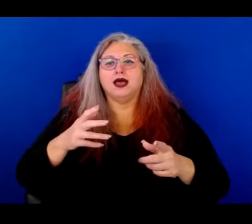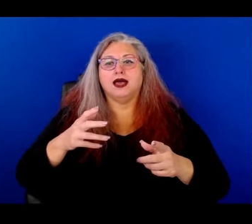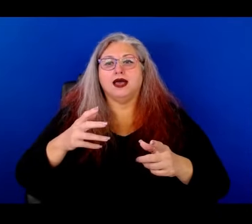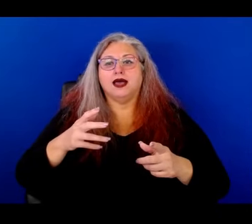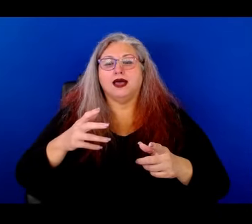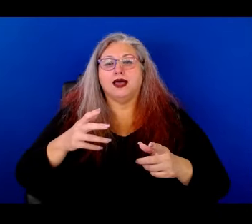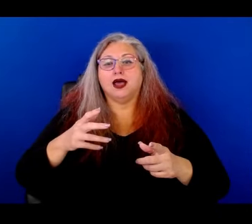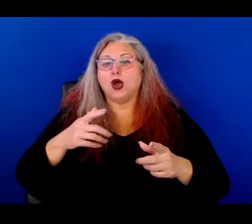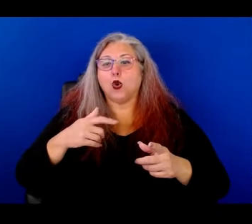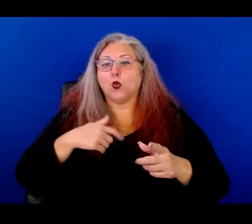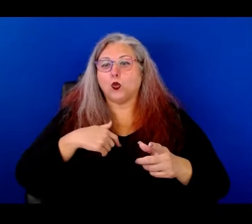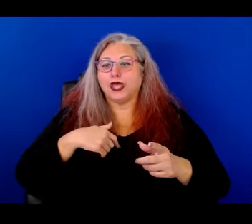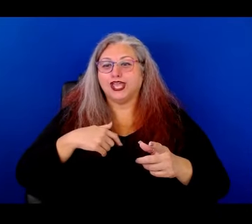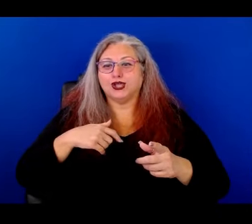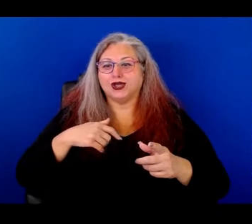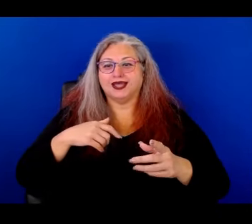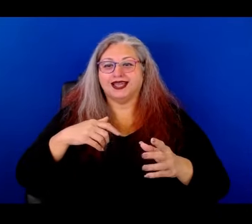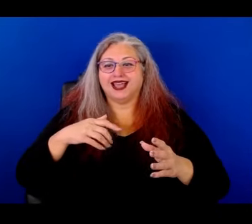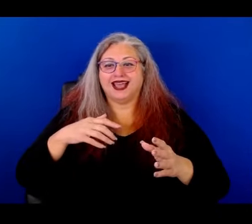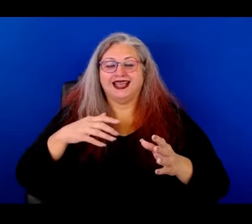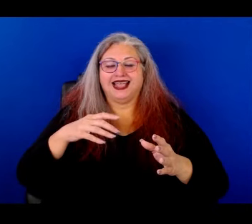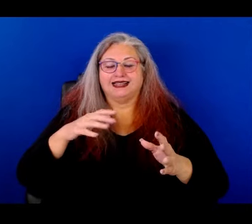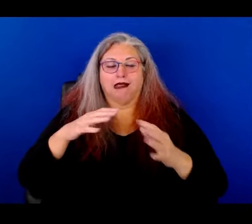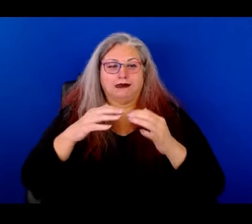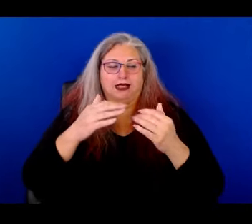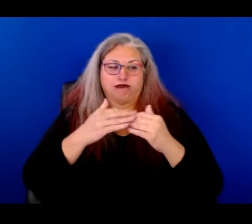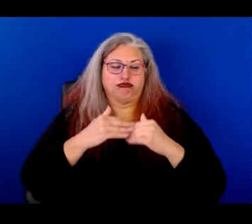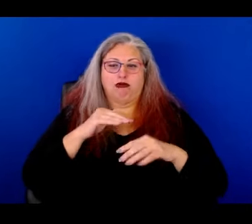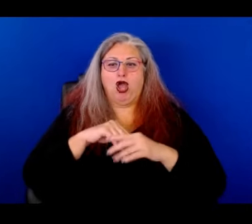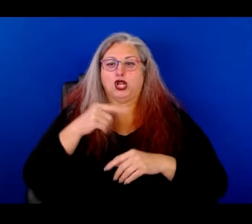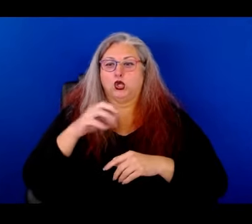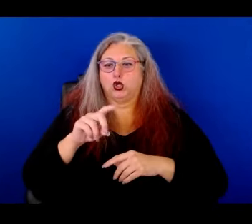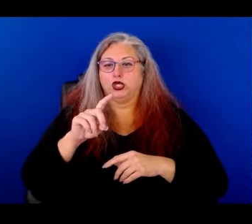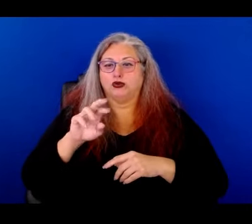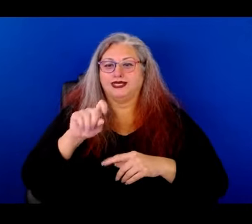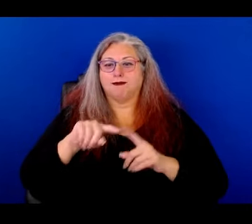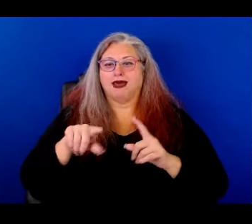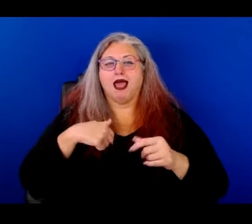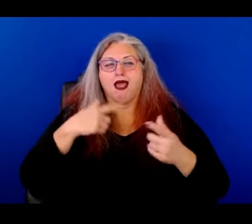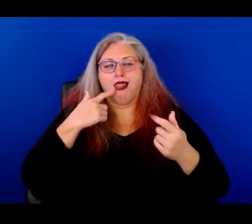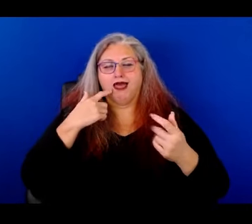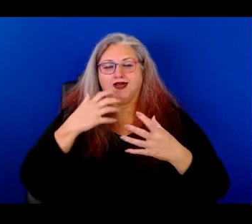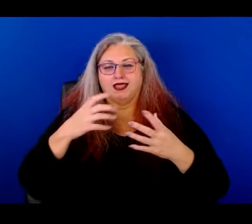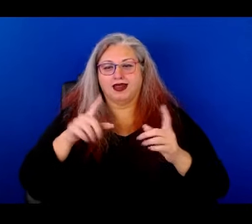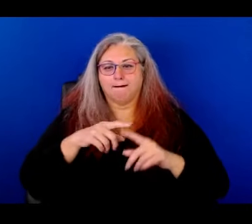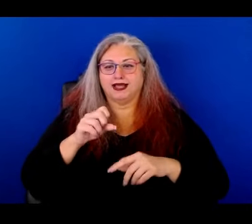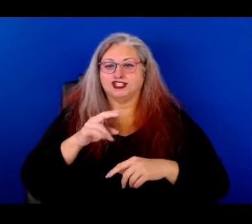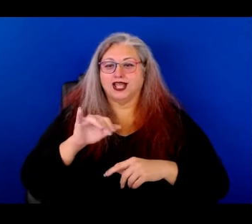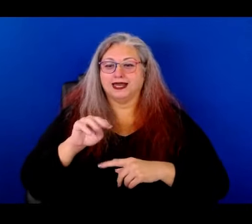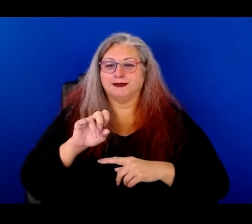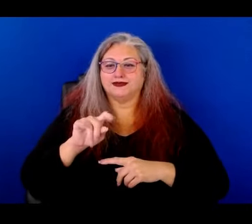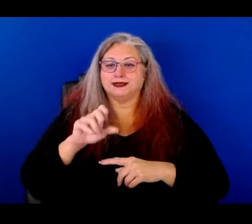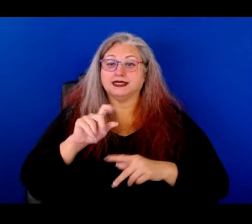and we're getting killed on Goodreads. And so I laugh a lot about Shiny Misfits